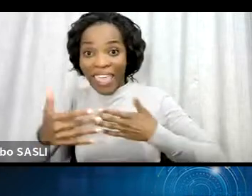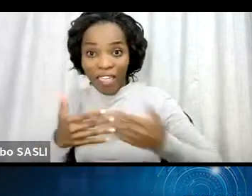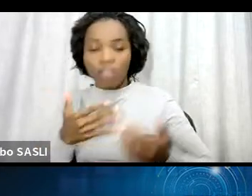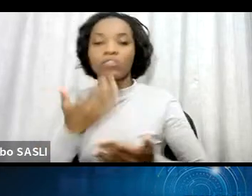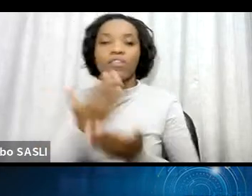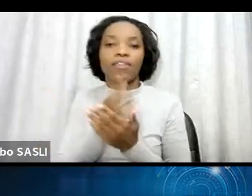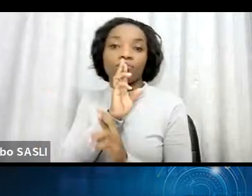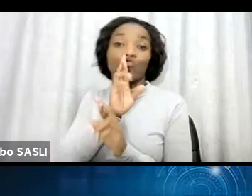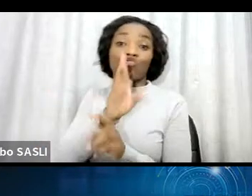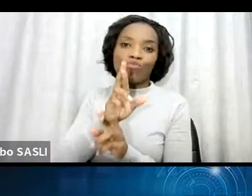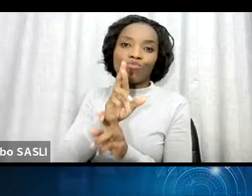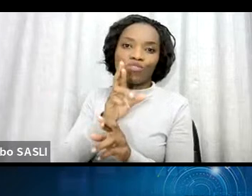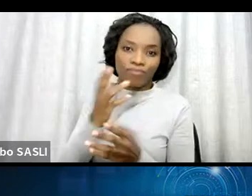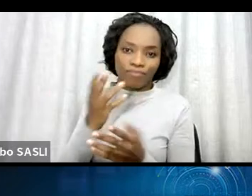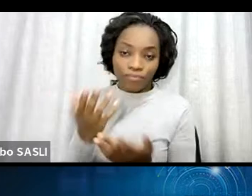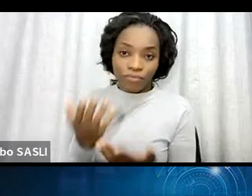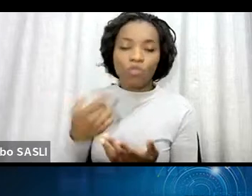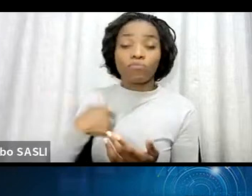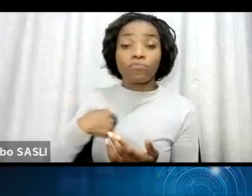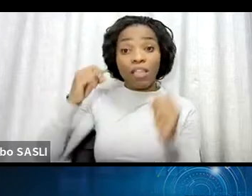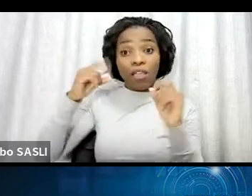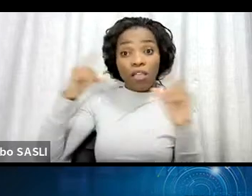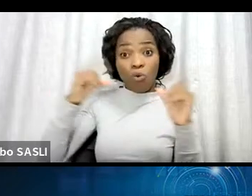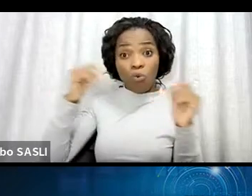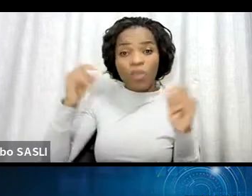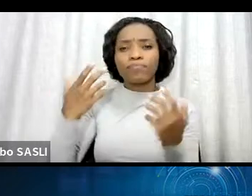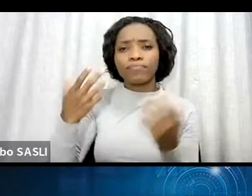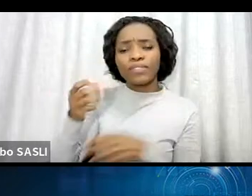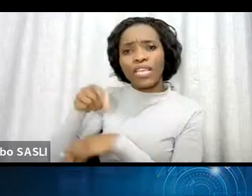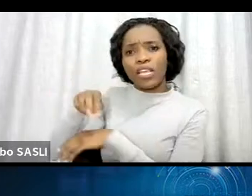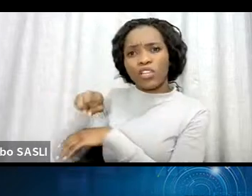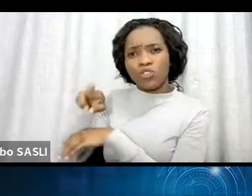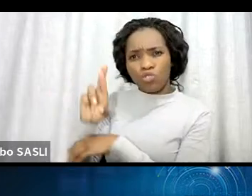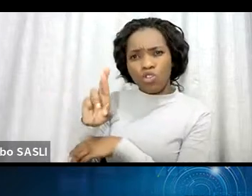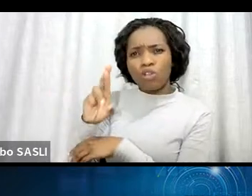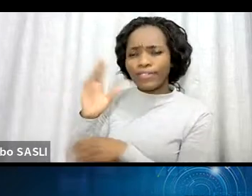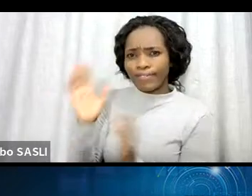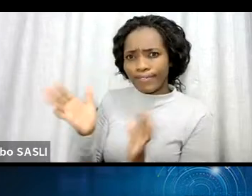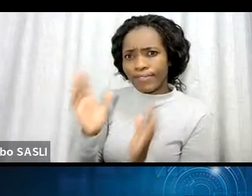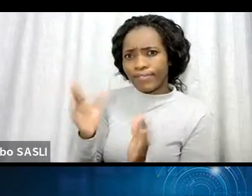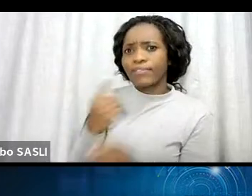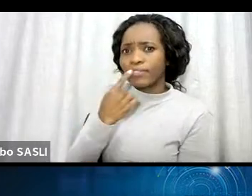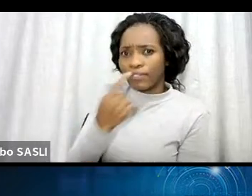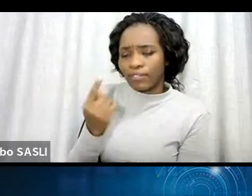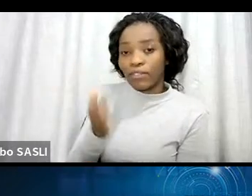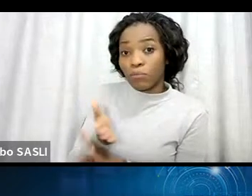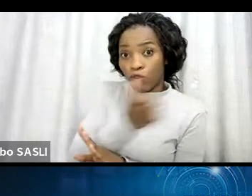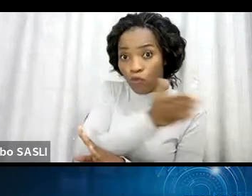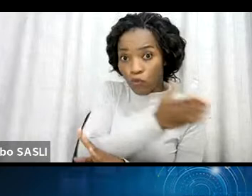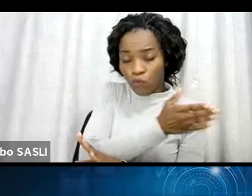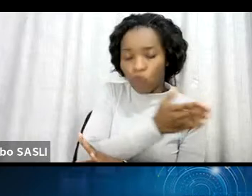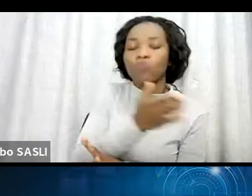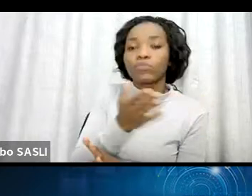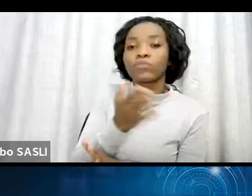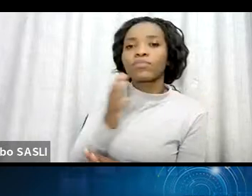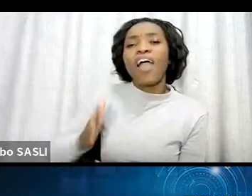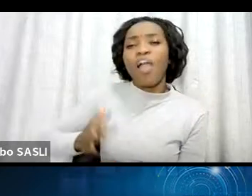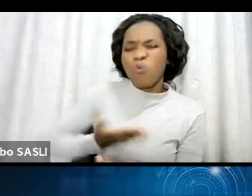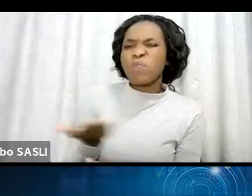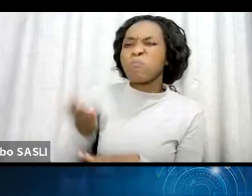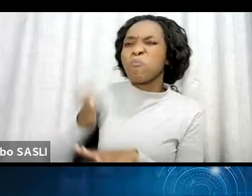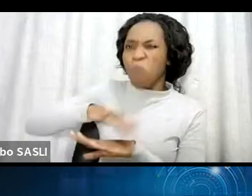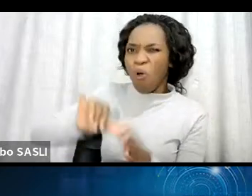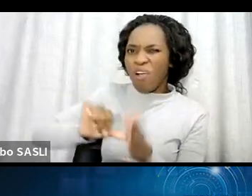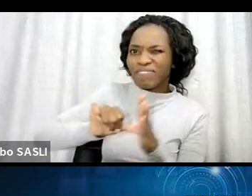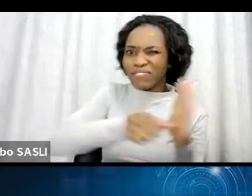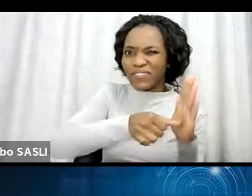corruption. I'm aware that the good doctor did allude to some earlier on, but I'd like to emphasize on those as well, to